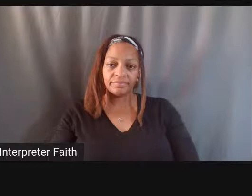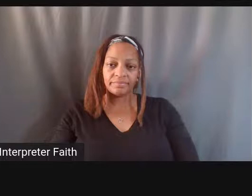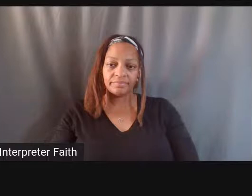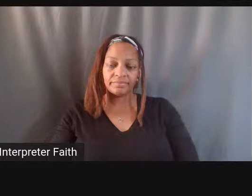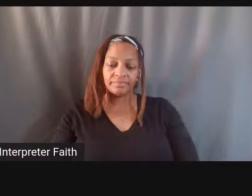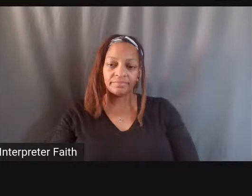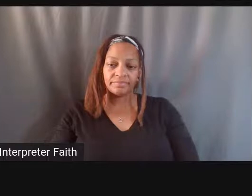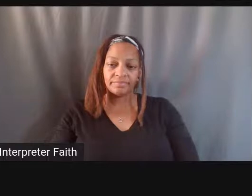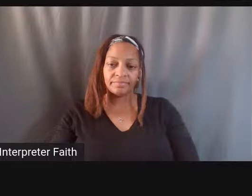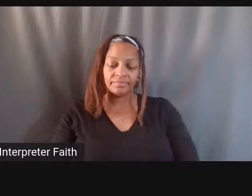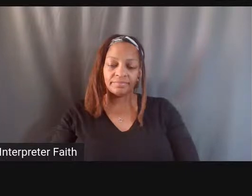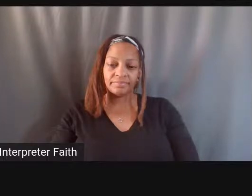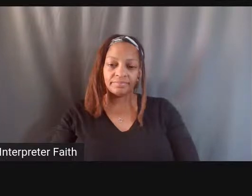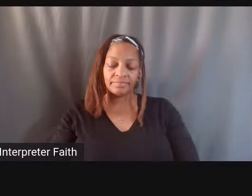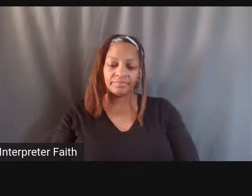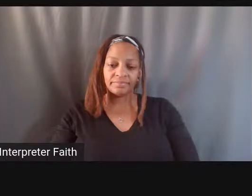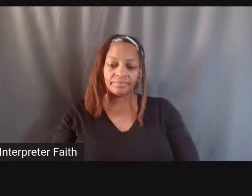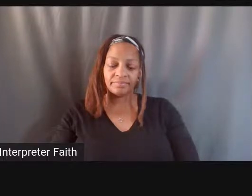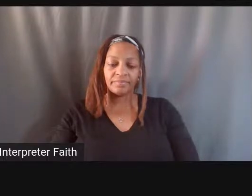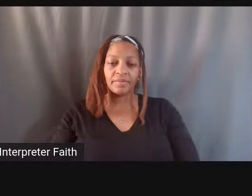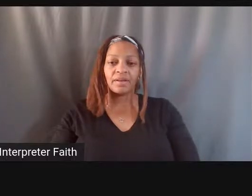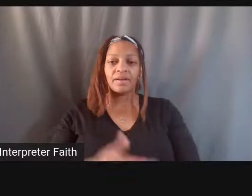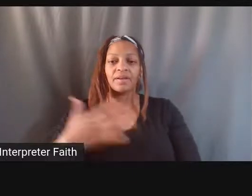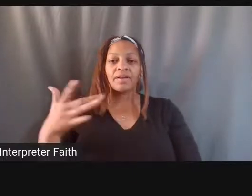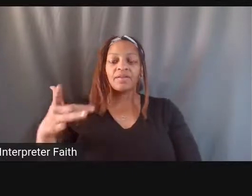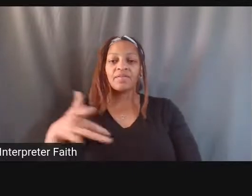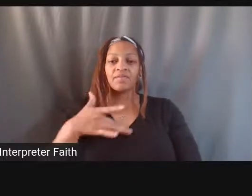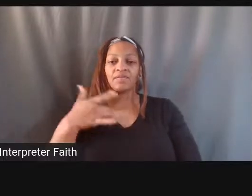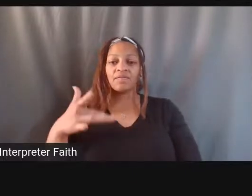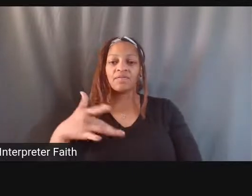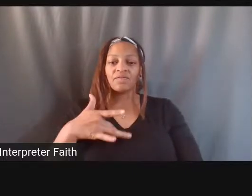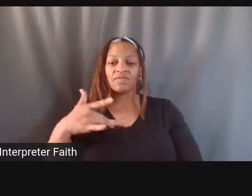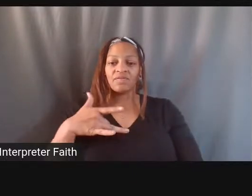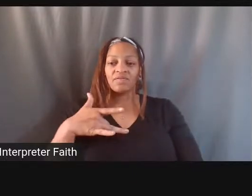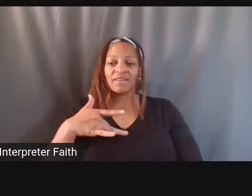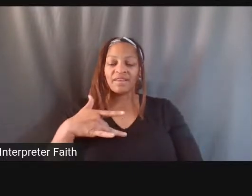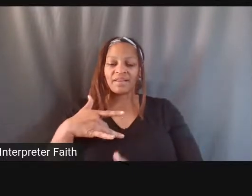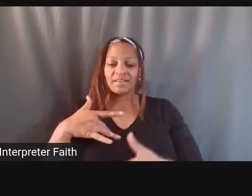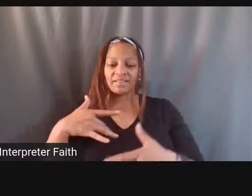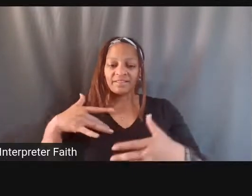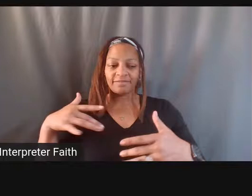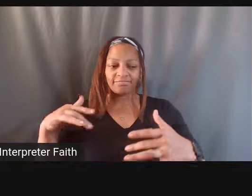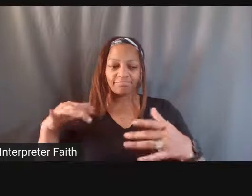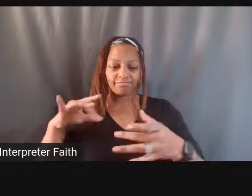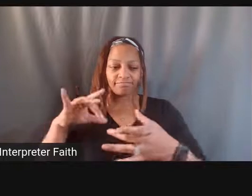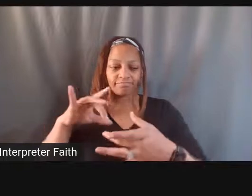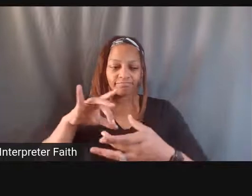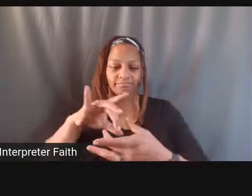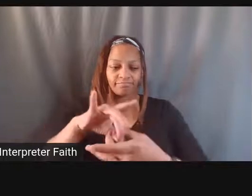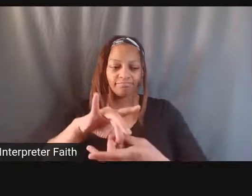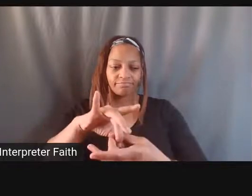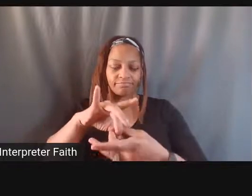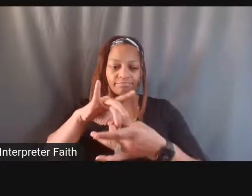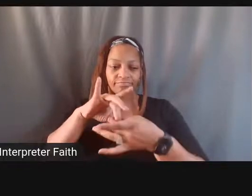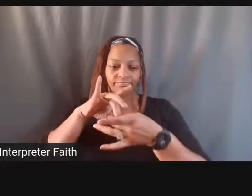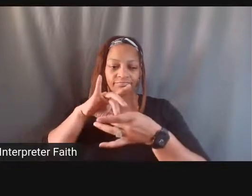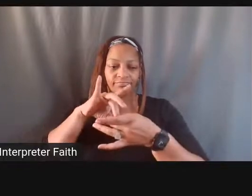Feel the sensations where your body connects with the floor or the surface under you.